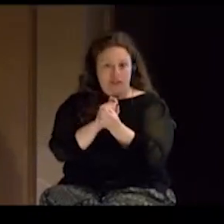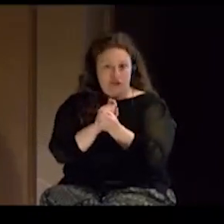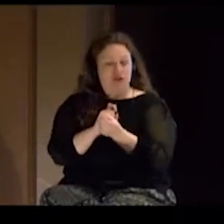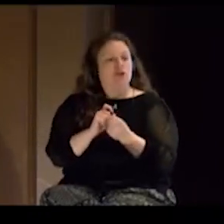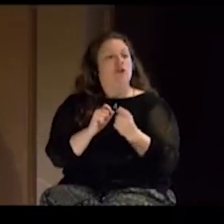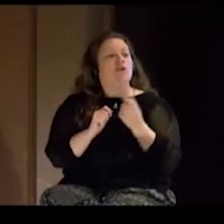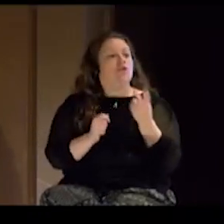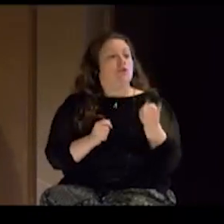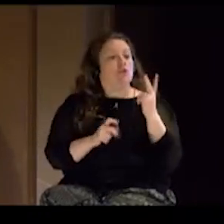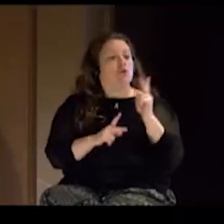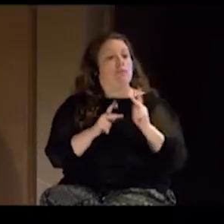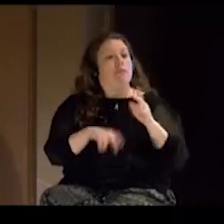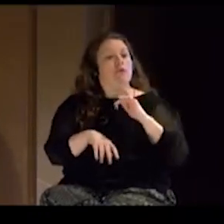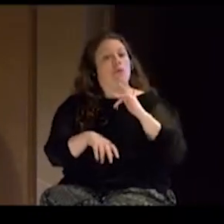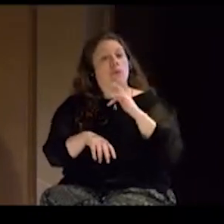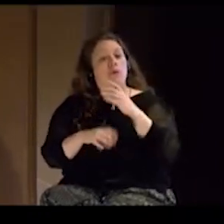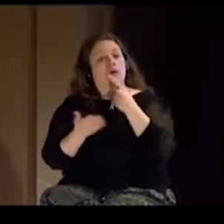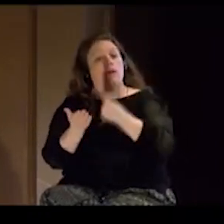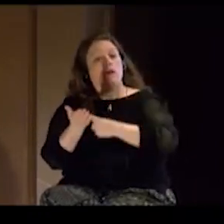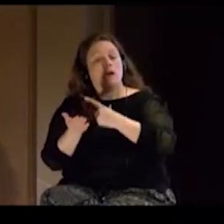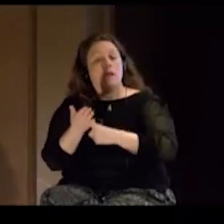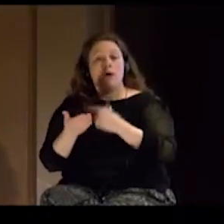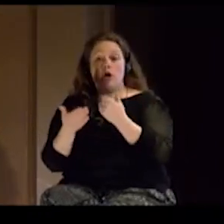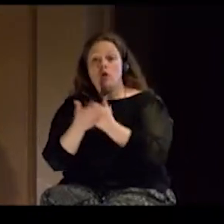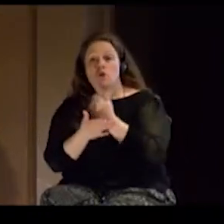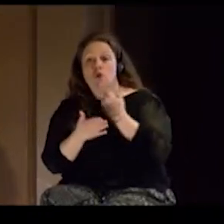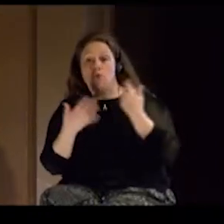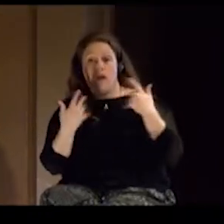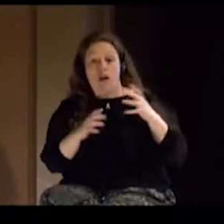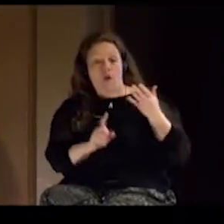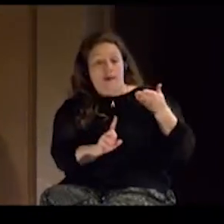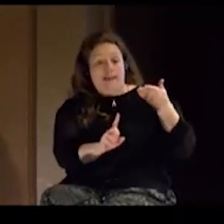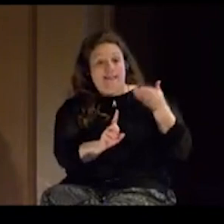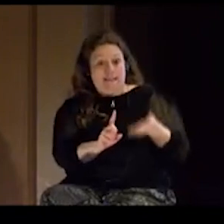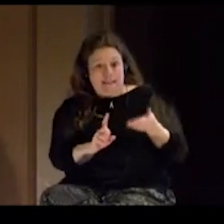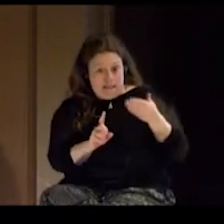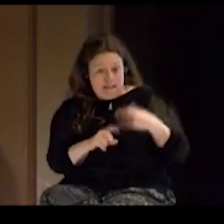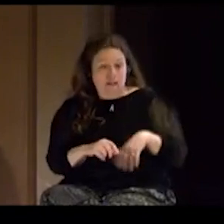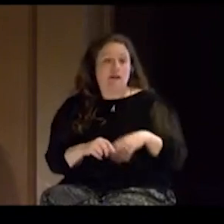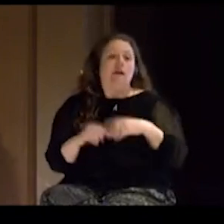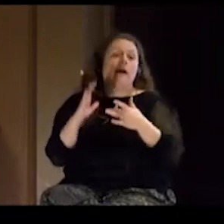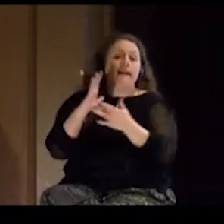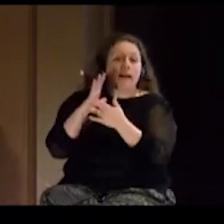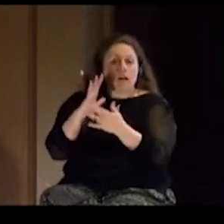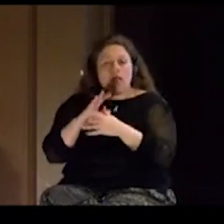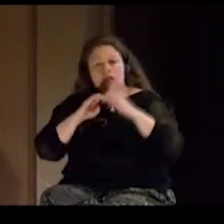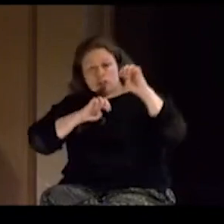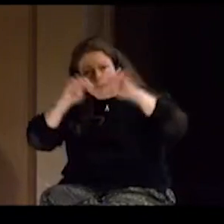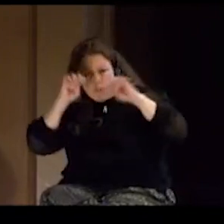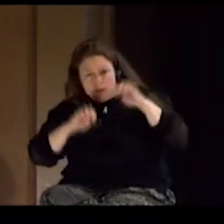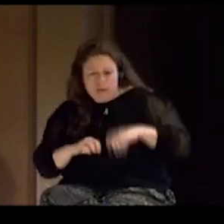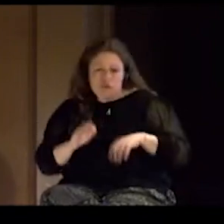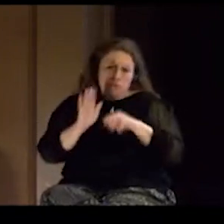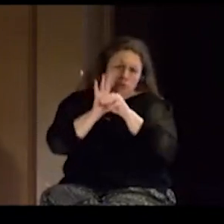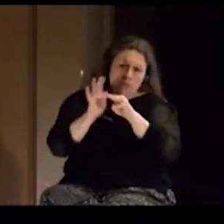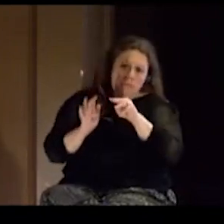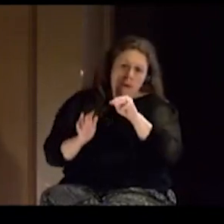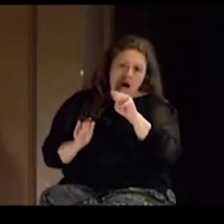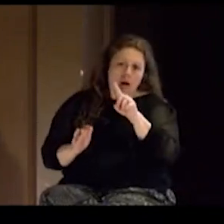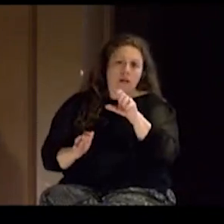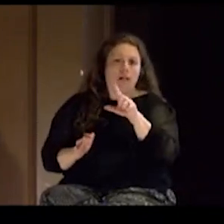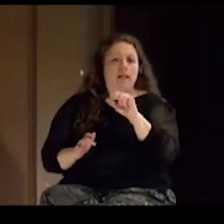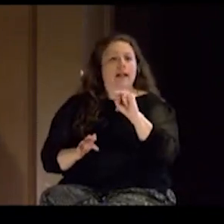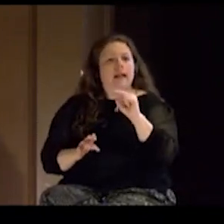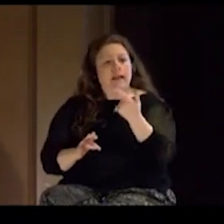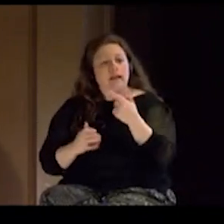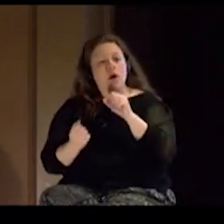on how through new and existing collections, field studies, new genomic technologies, and experimental and modelling approaches, they can